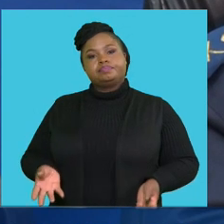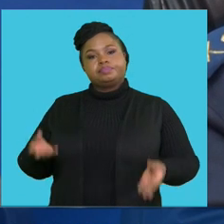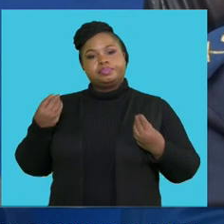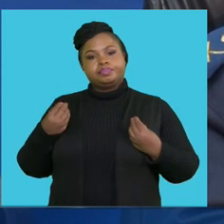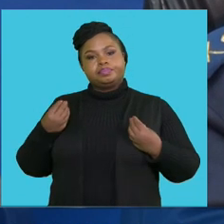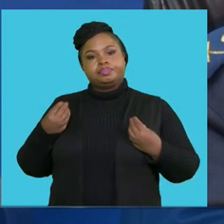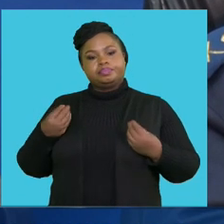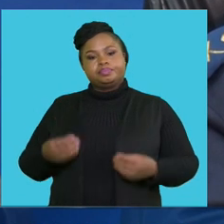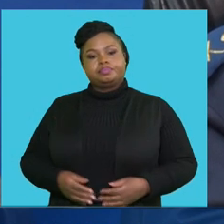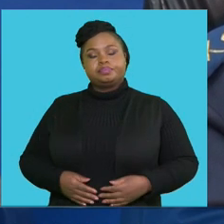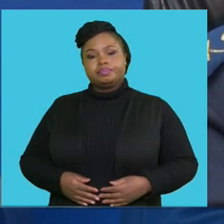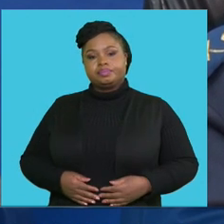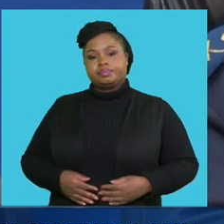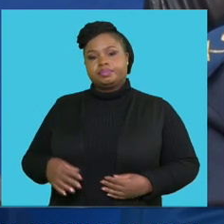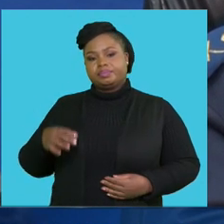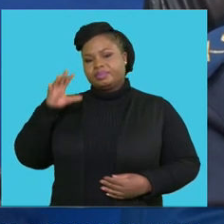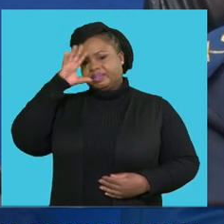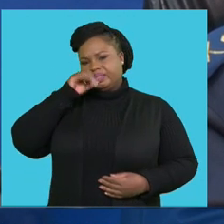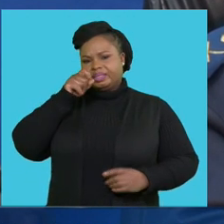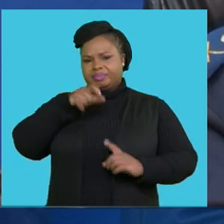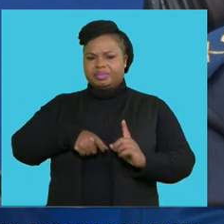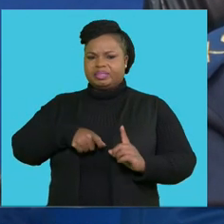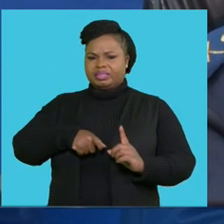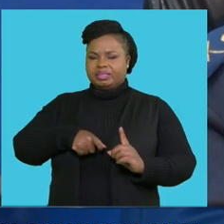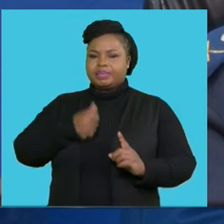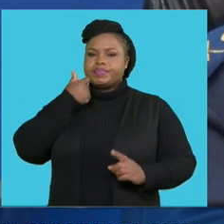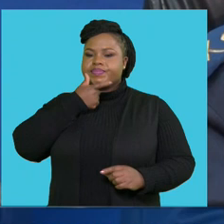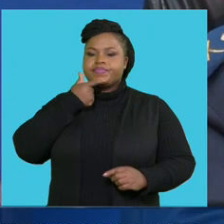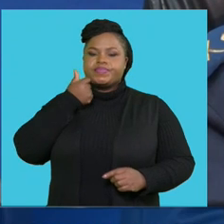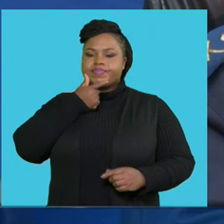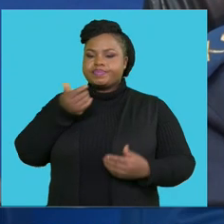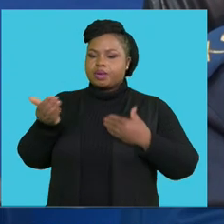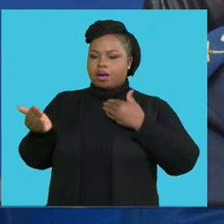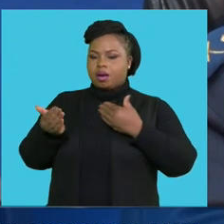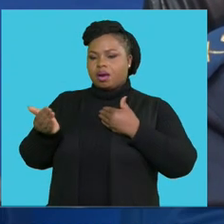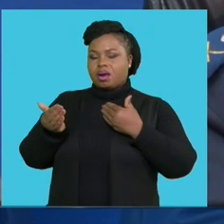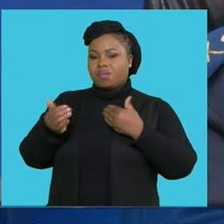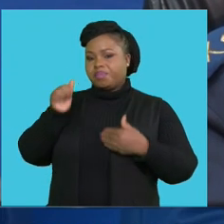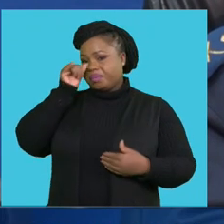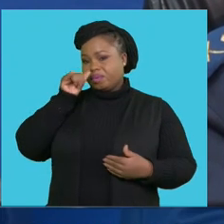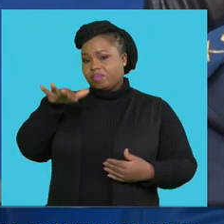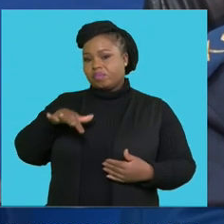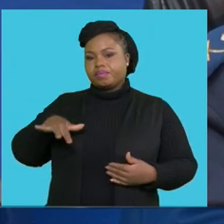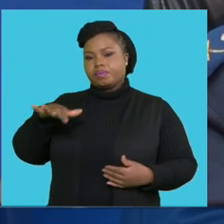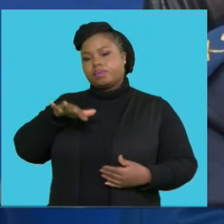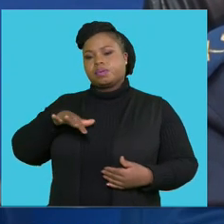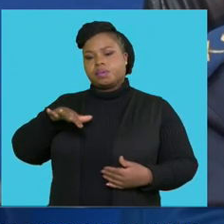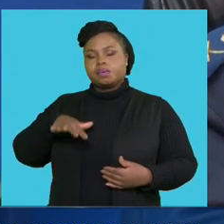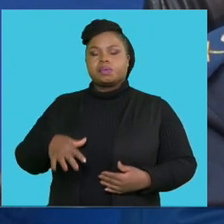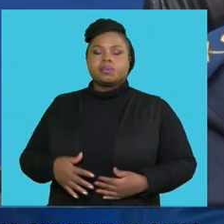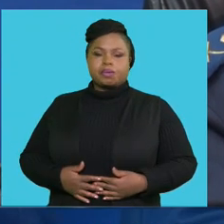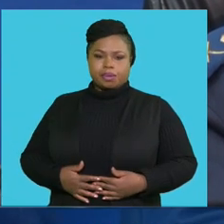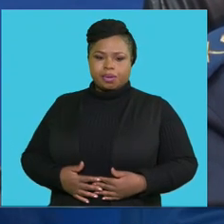found the suspect not too far from the crime scene